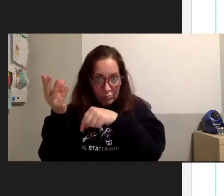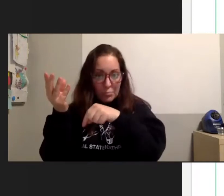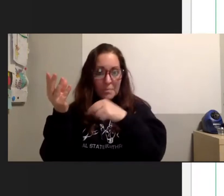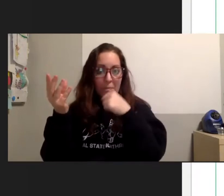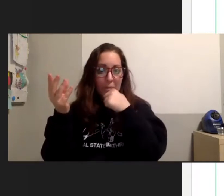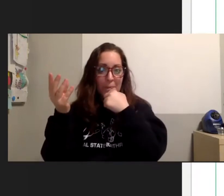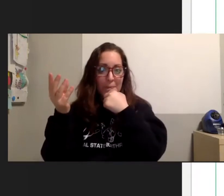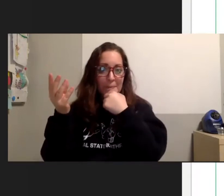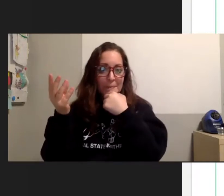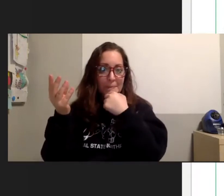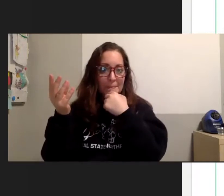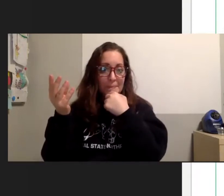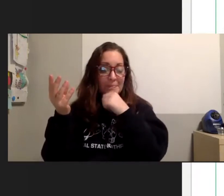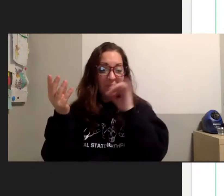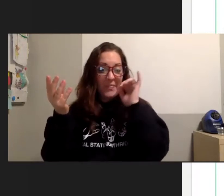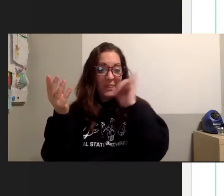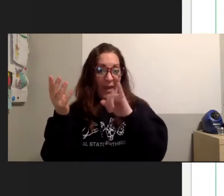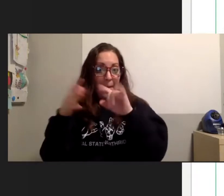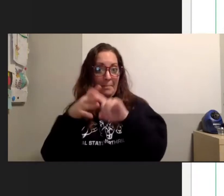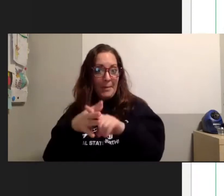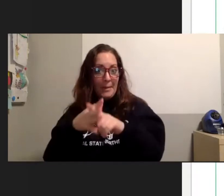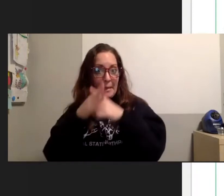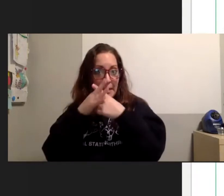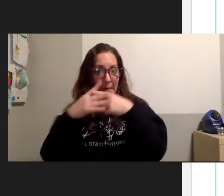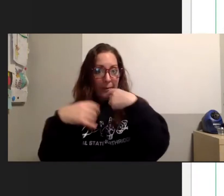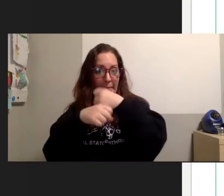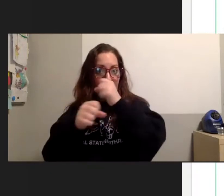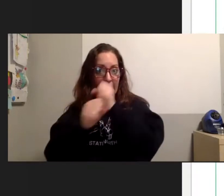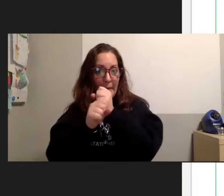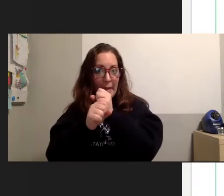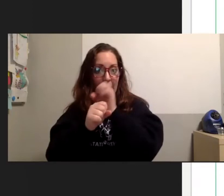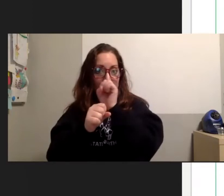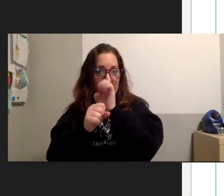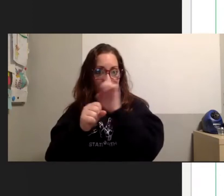This is the beginning of a seed.